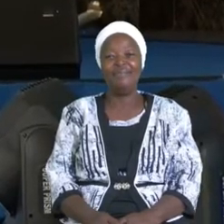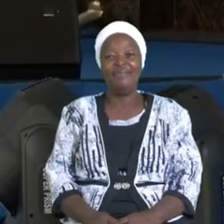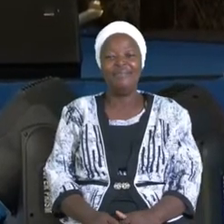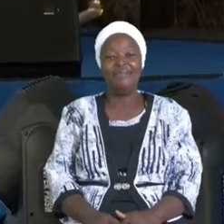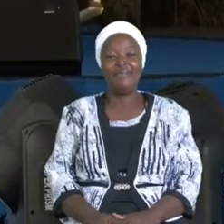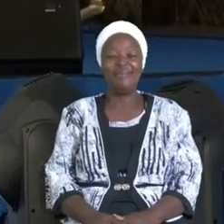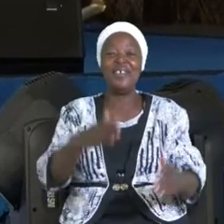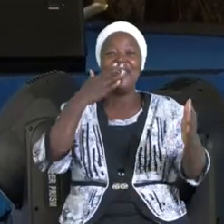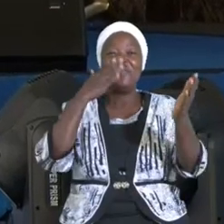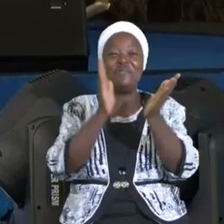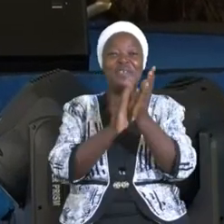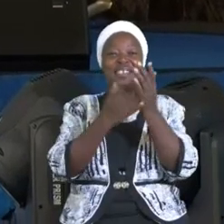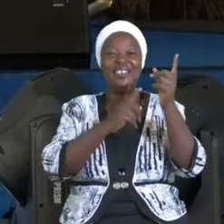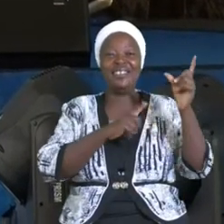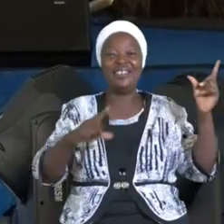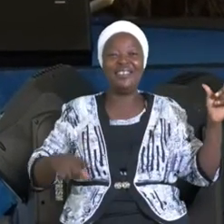Praise the Lord.